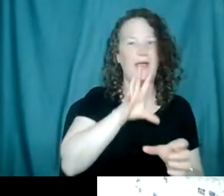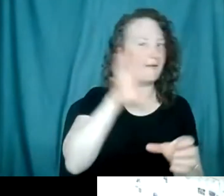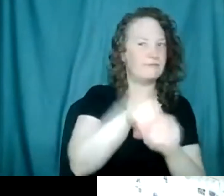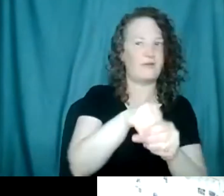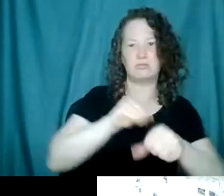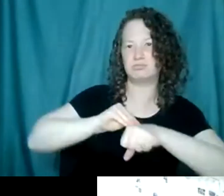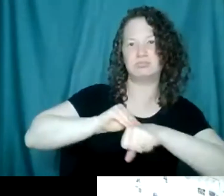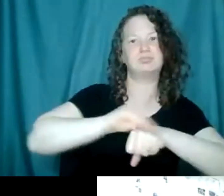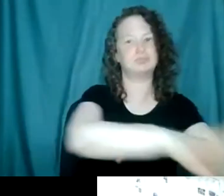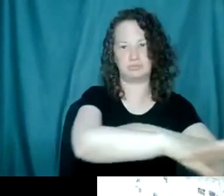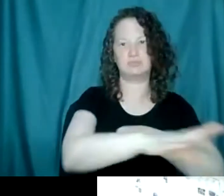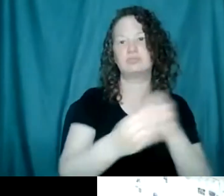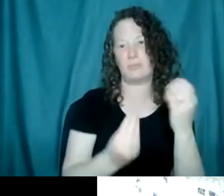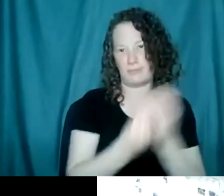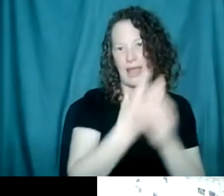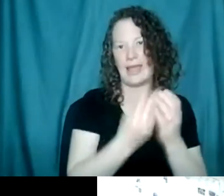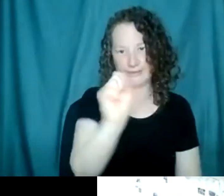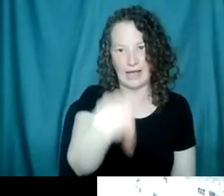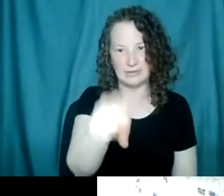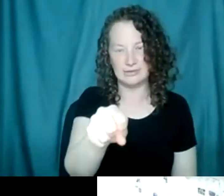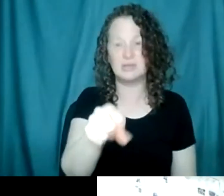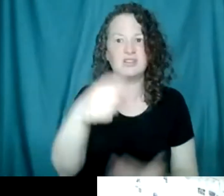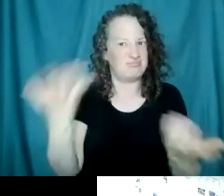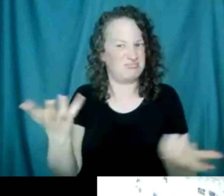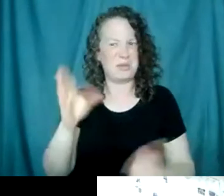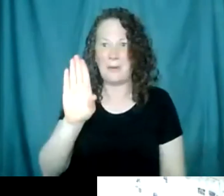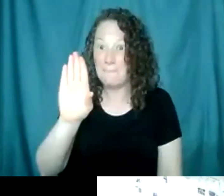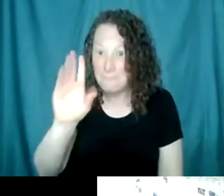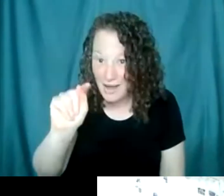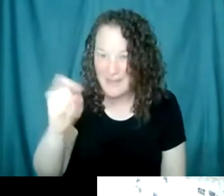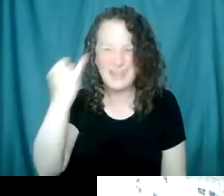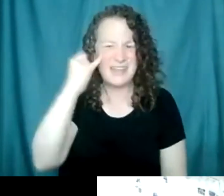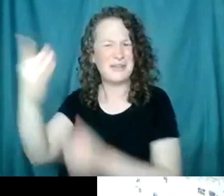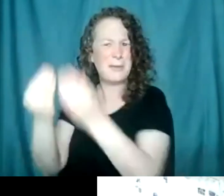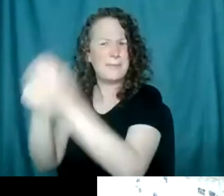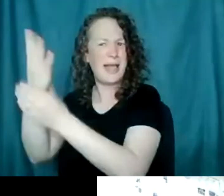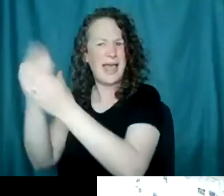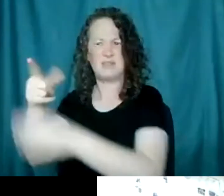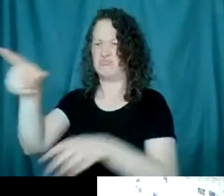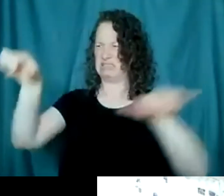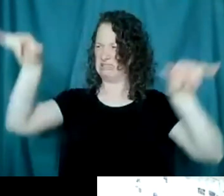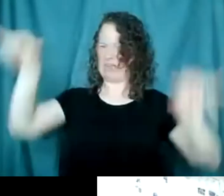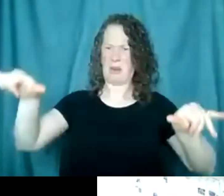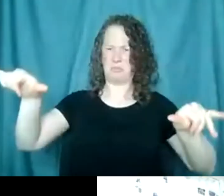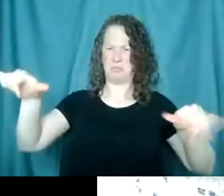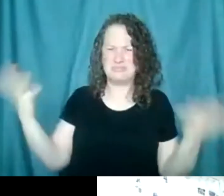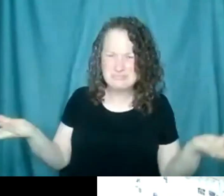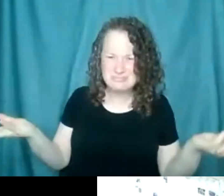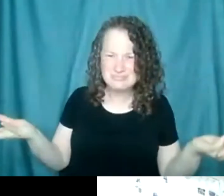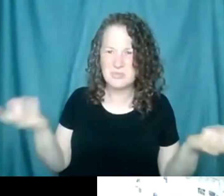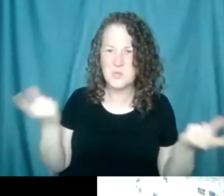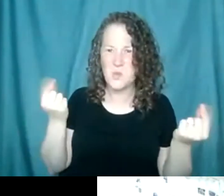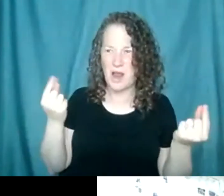how the plant is functioning. But if the plant just continues to do what it's doing, it doesn't change, nothing changes